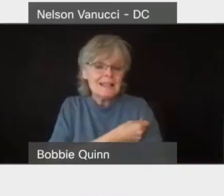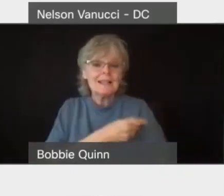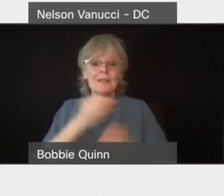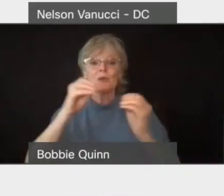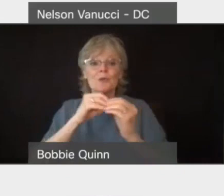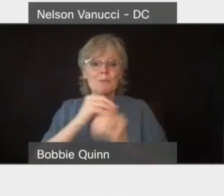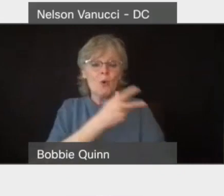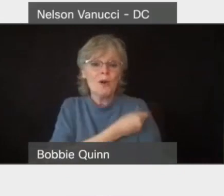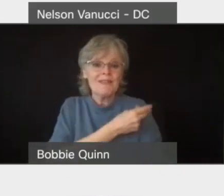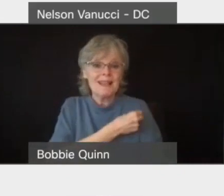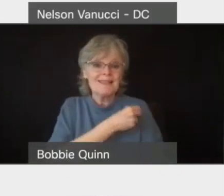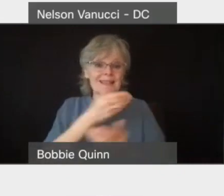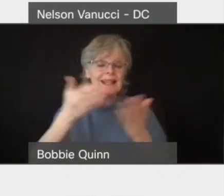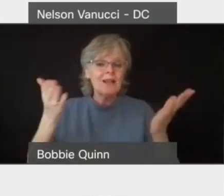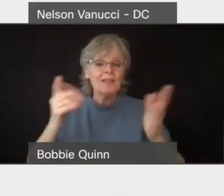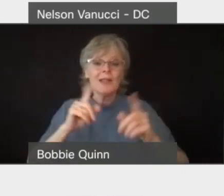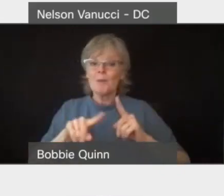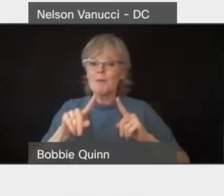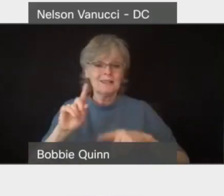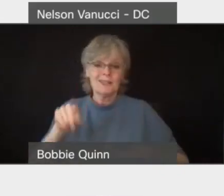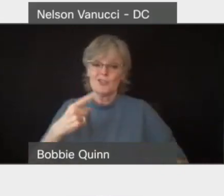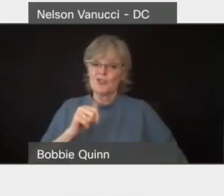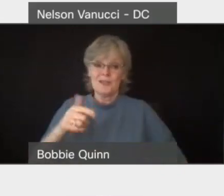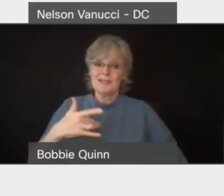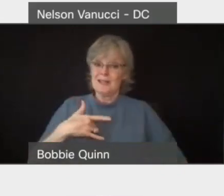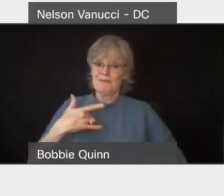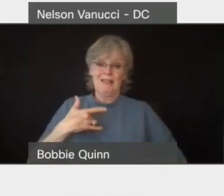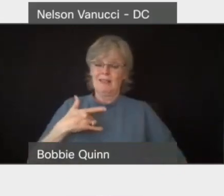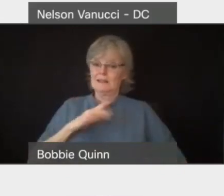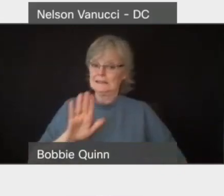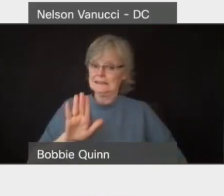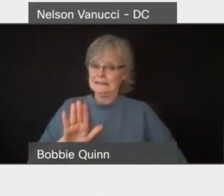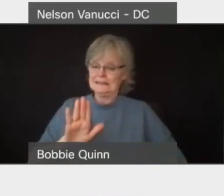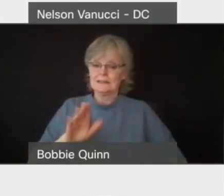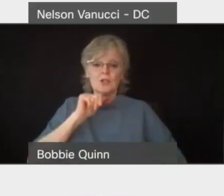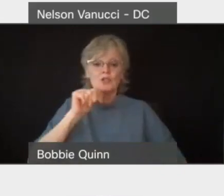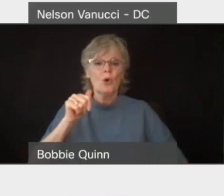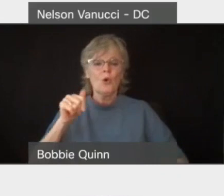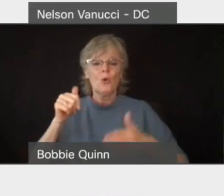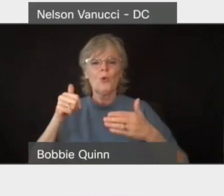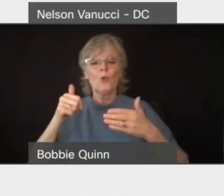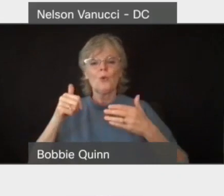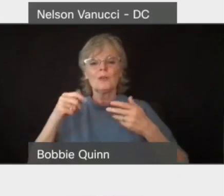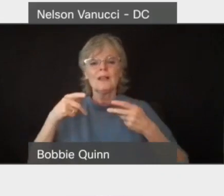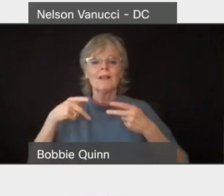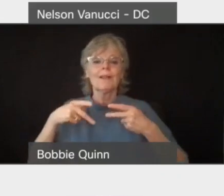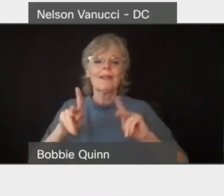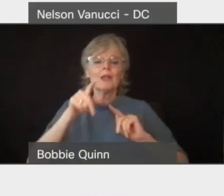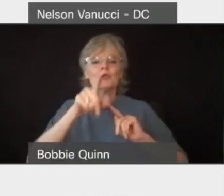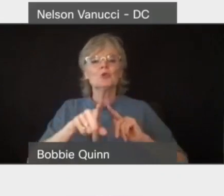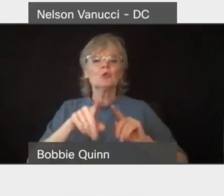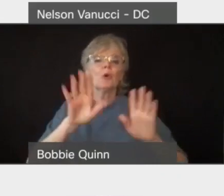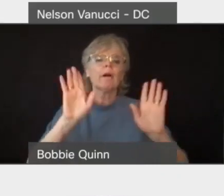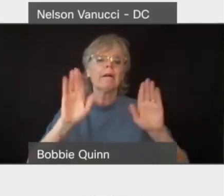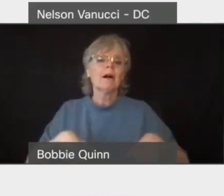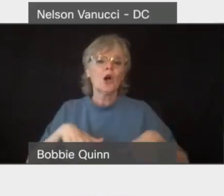vaccine, but that is a feeling. And please don't allow that feeling to cause you to relax